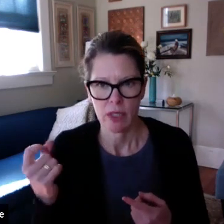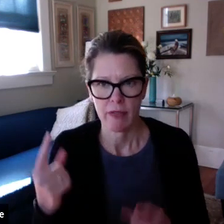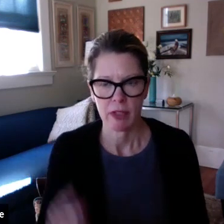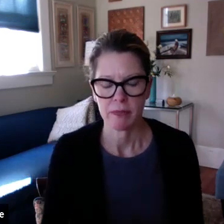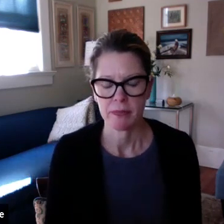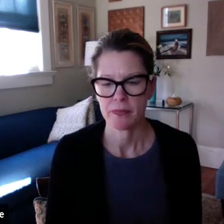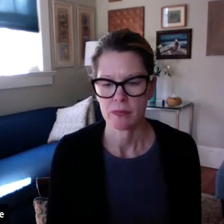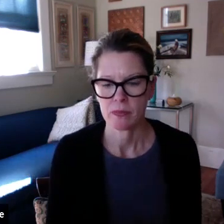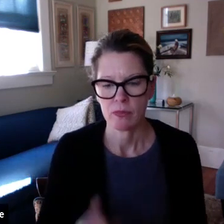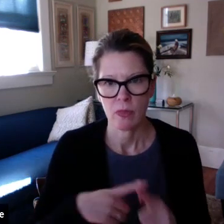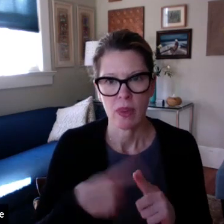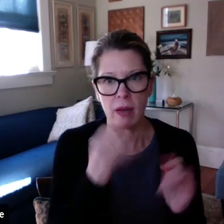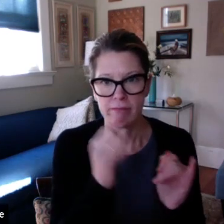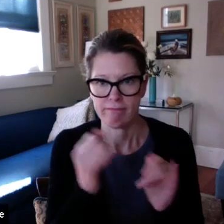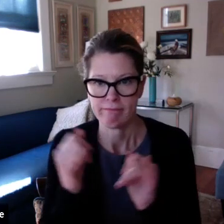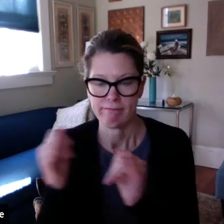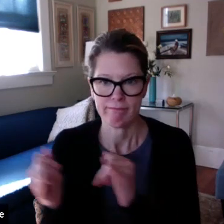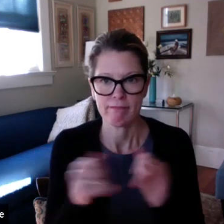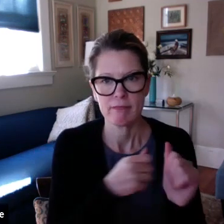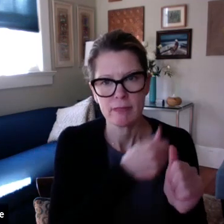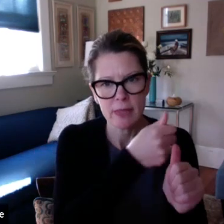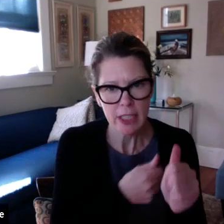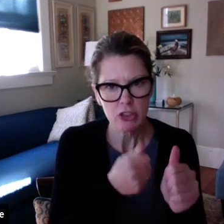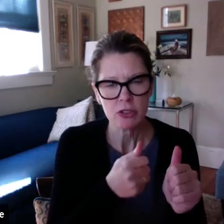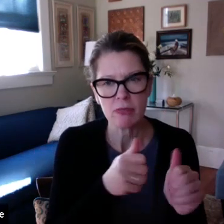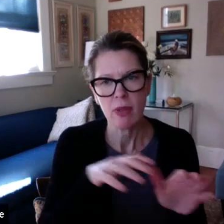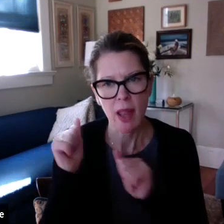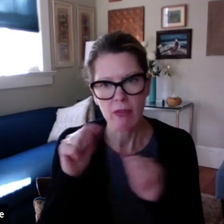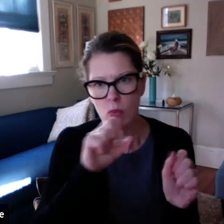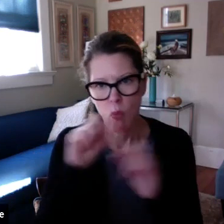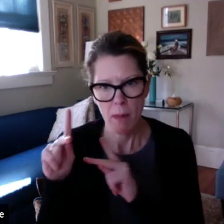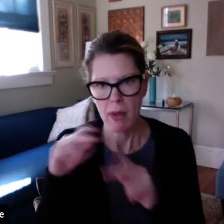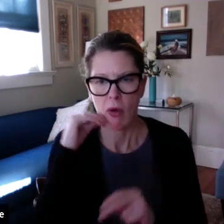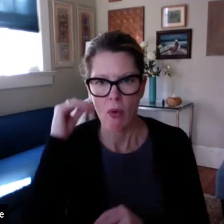Then each of them went home, while Jesus went to the Mount of Olives.